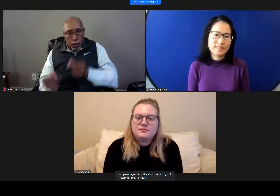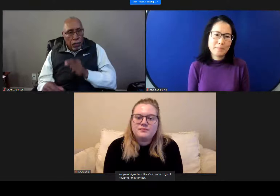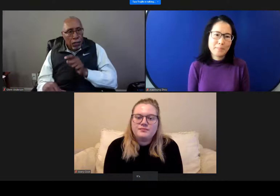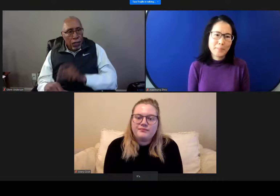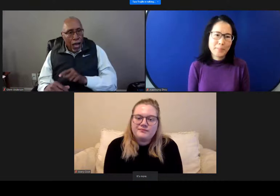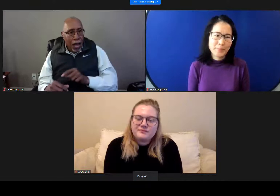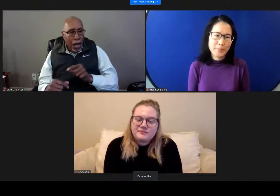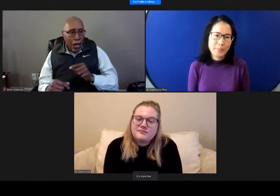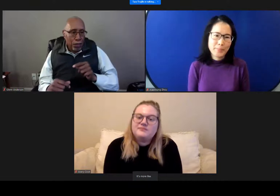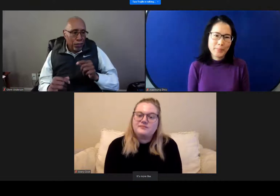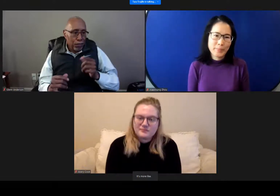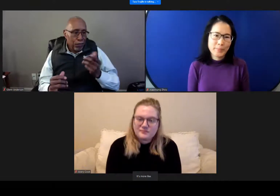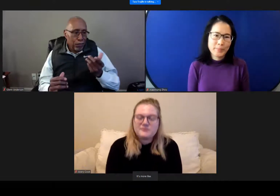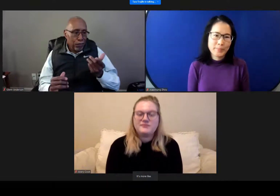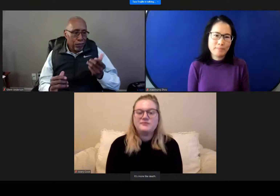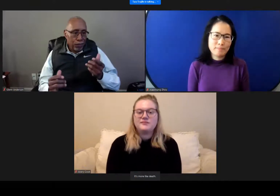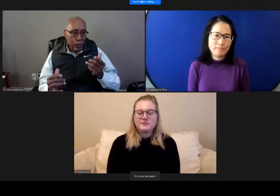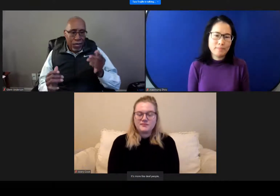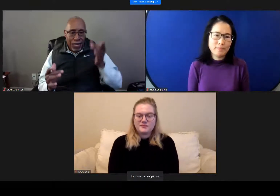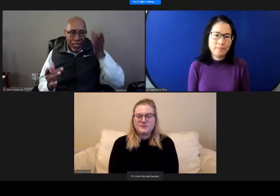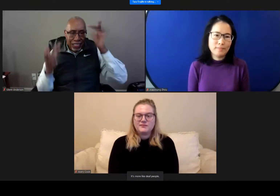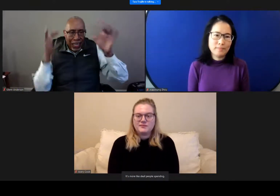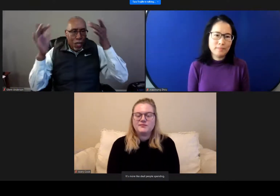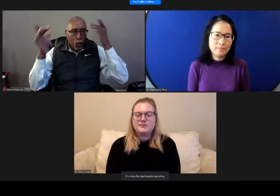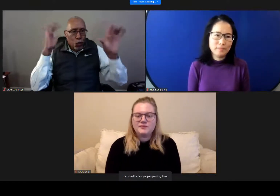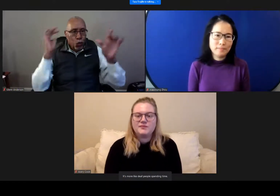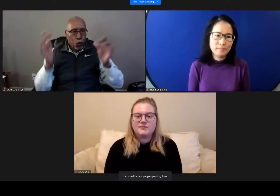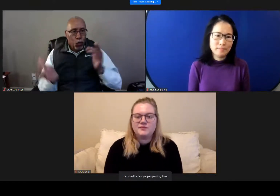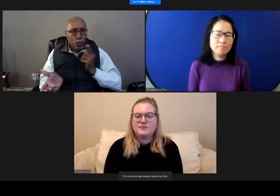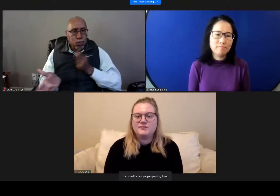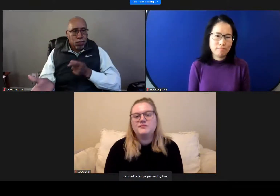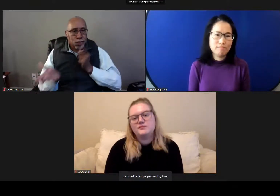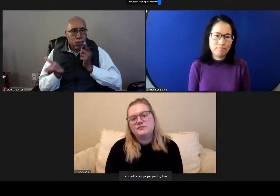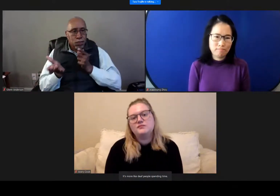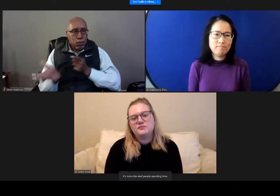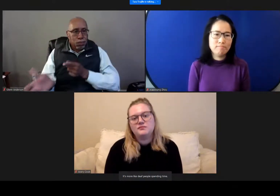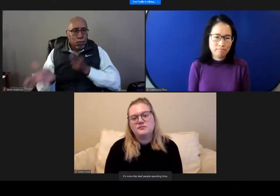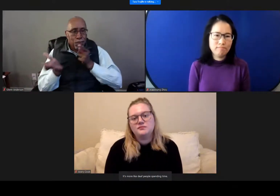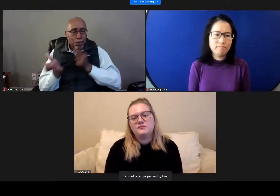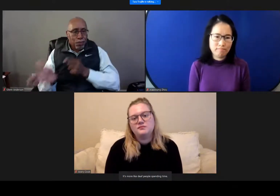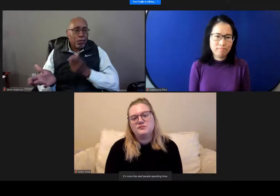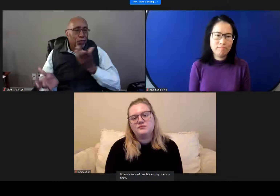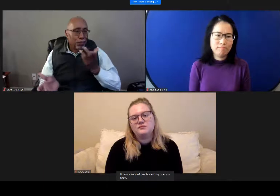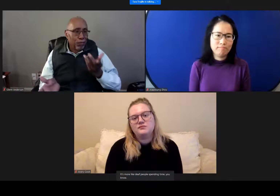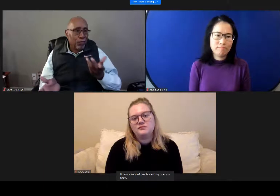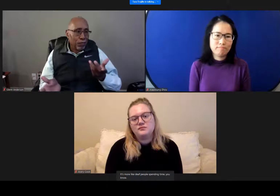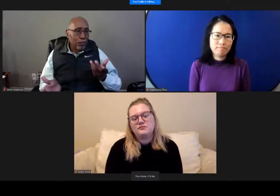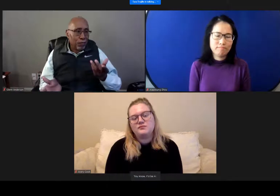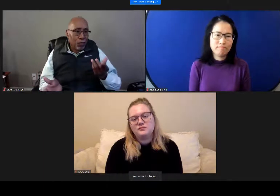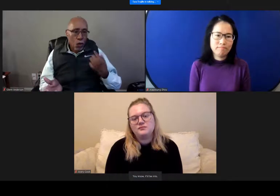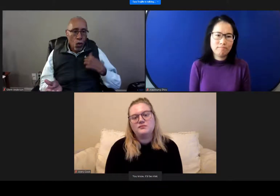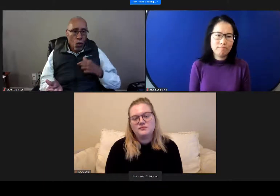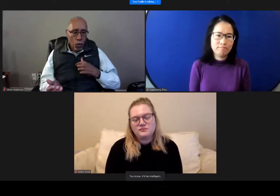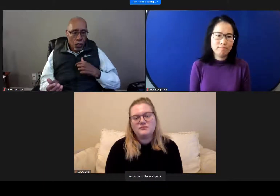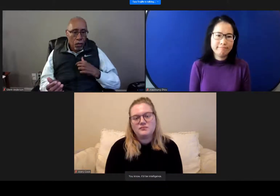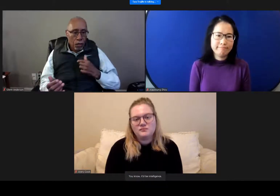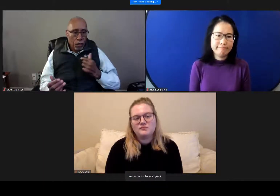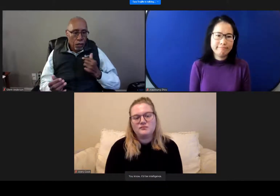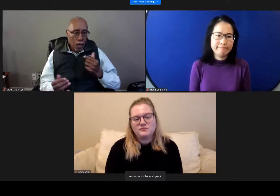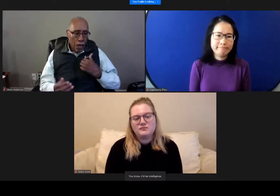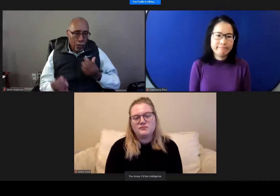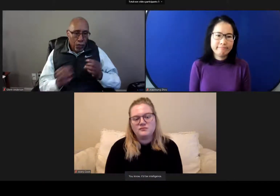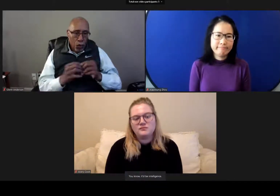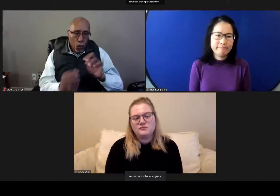It's more like deaf people spending time, you know, it'd be intelligence,